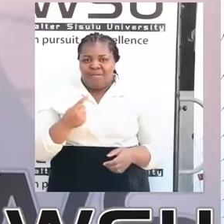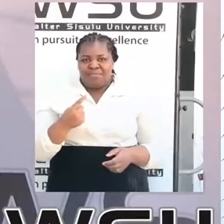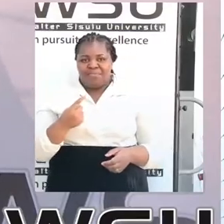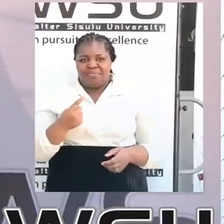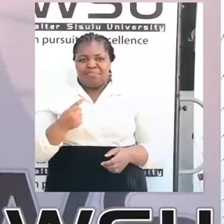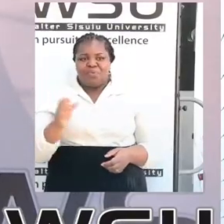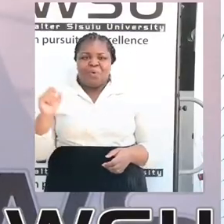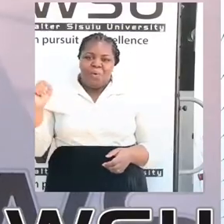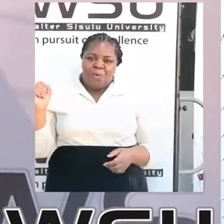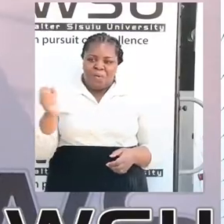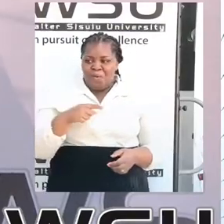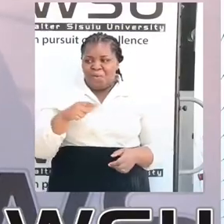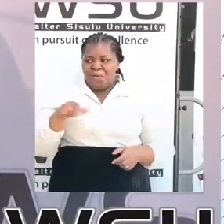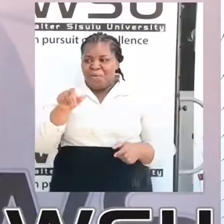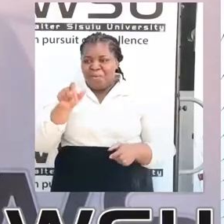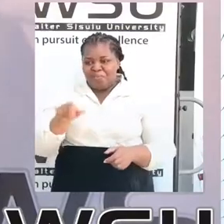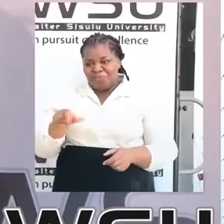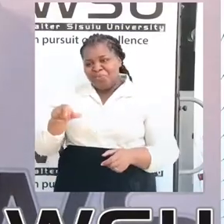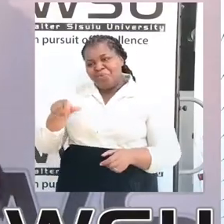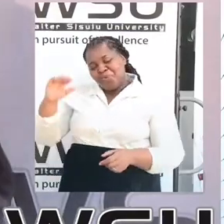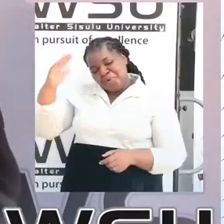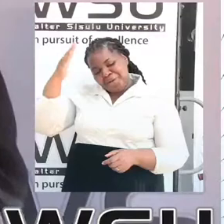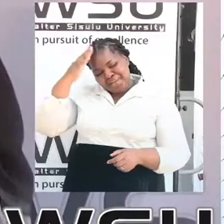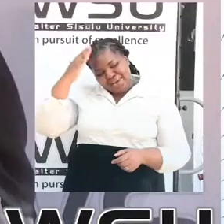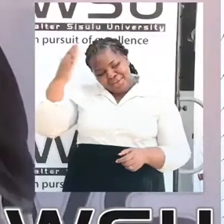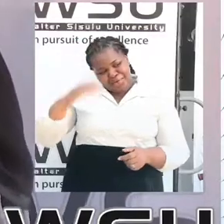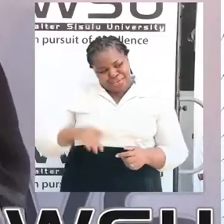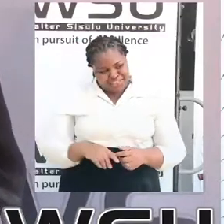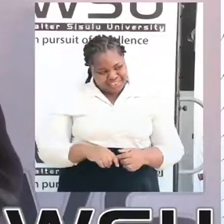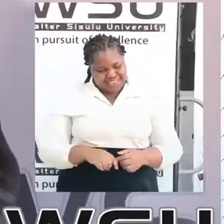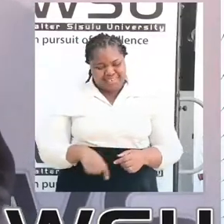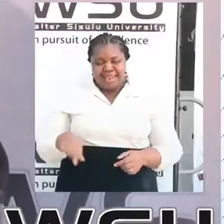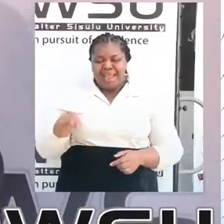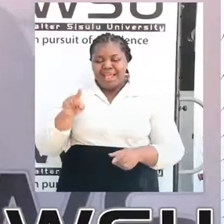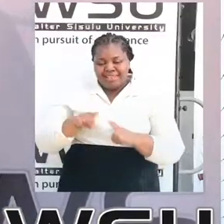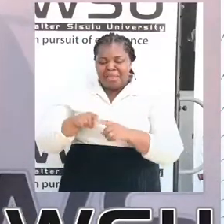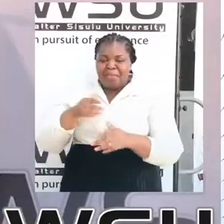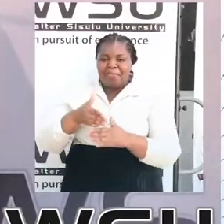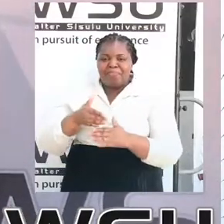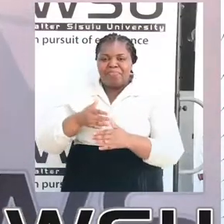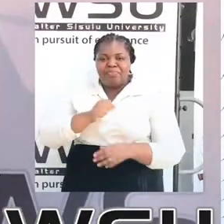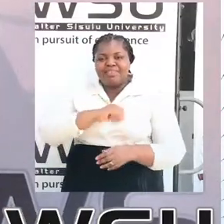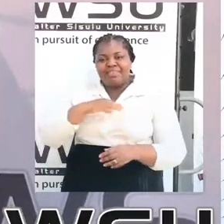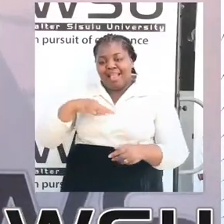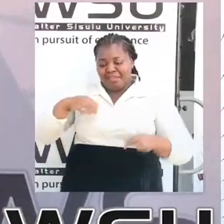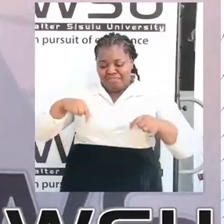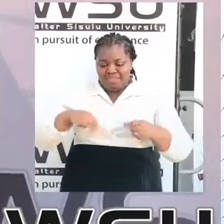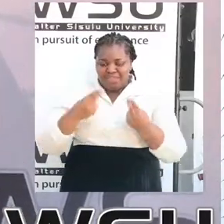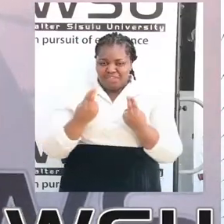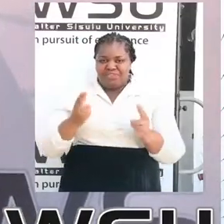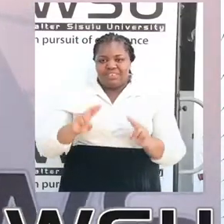ubani ubani osisithwalandwe nongumsebenzi kule dyunivesithi